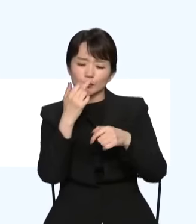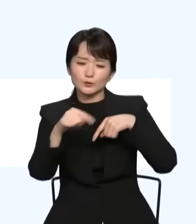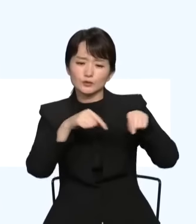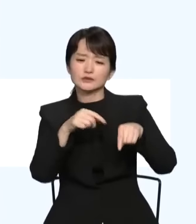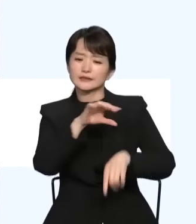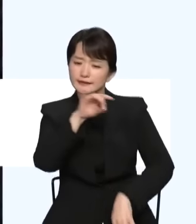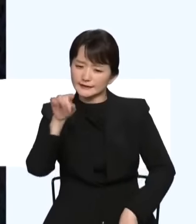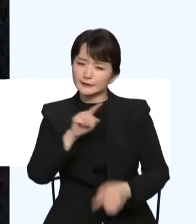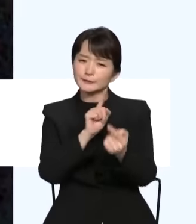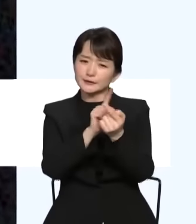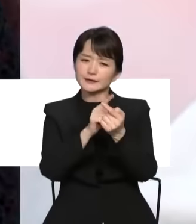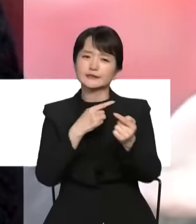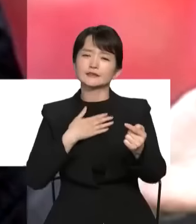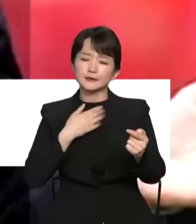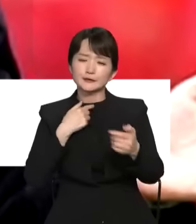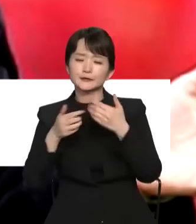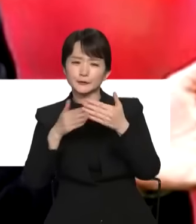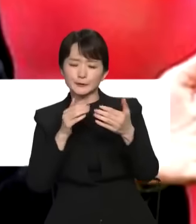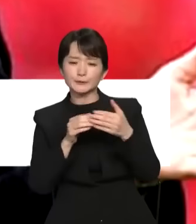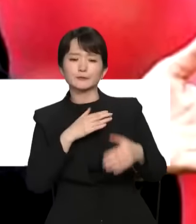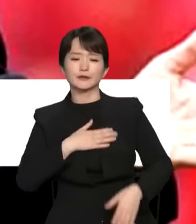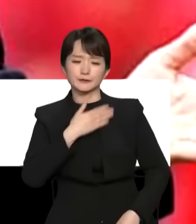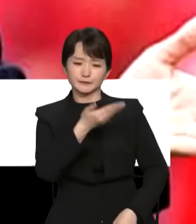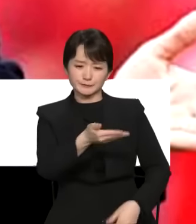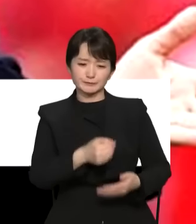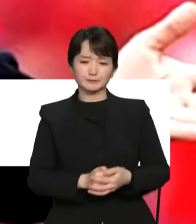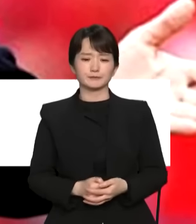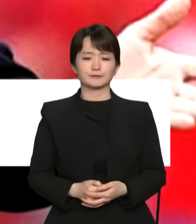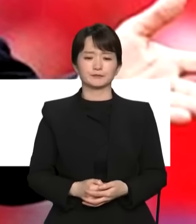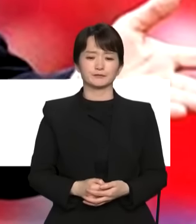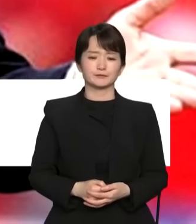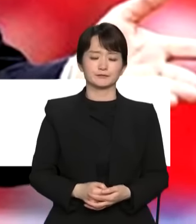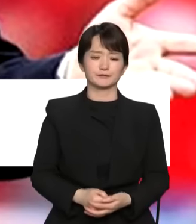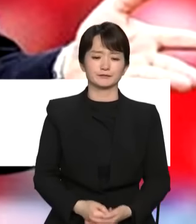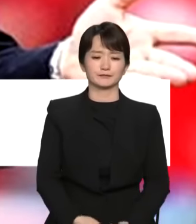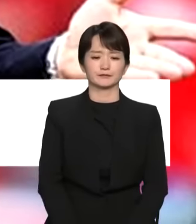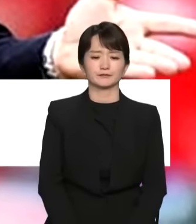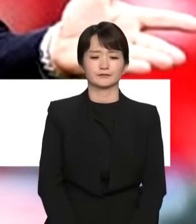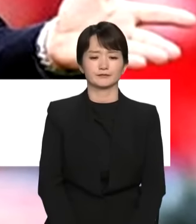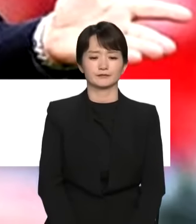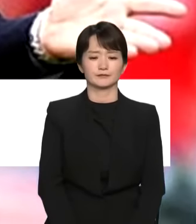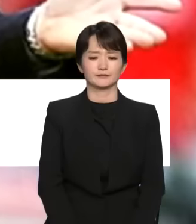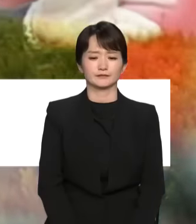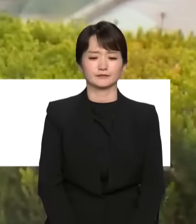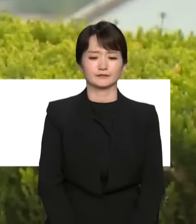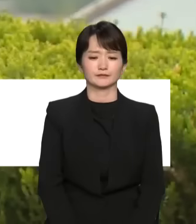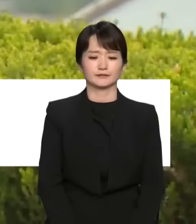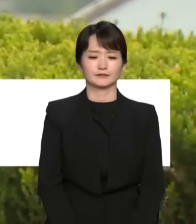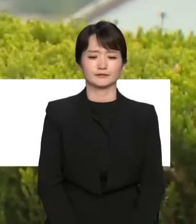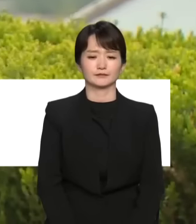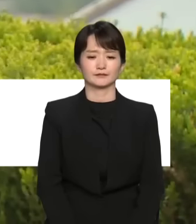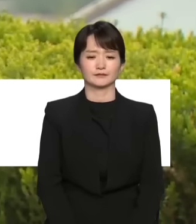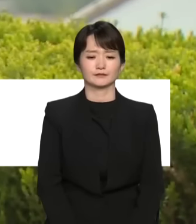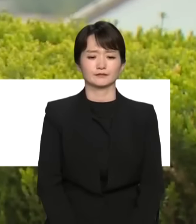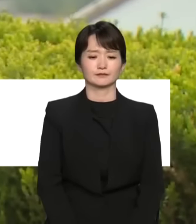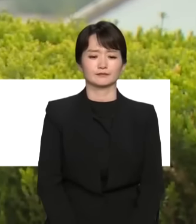coaches, which every now and then I talk to, male and female coaches,